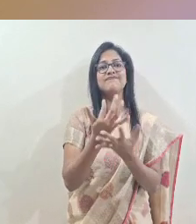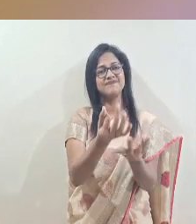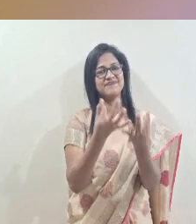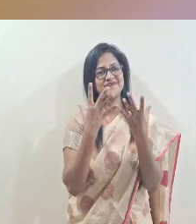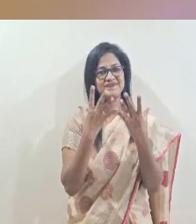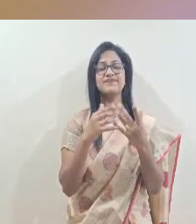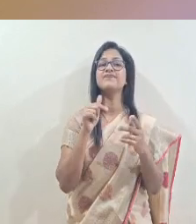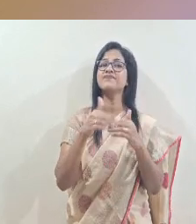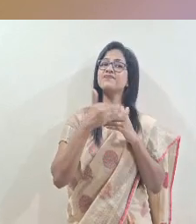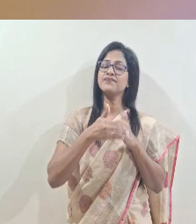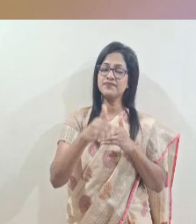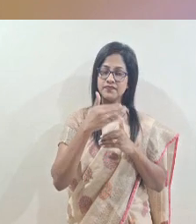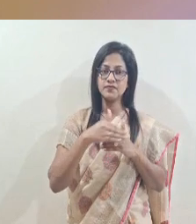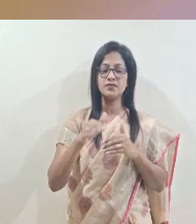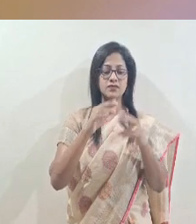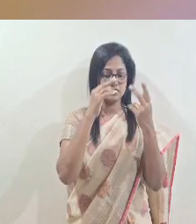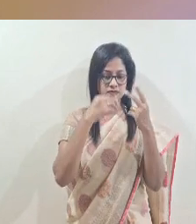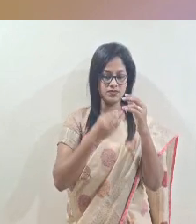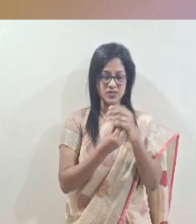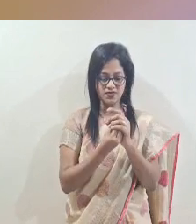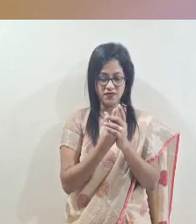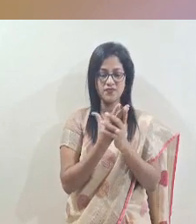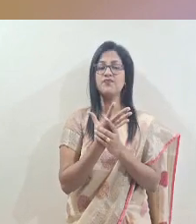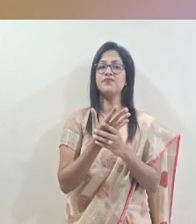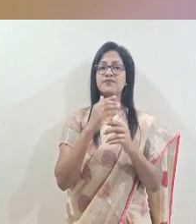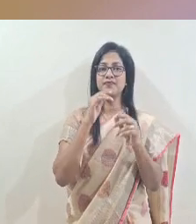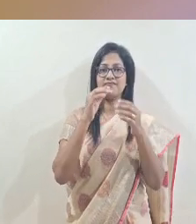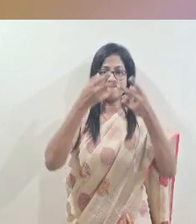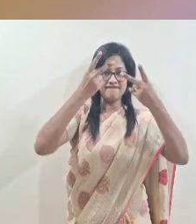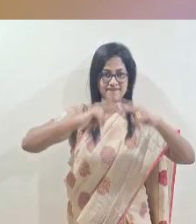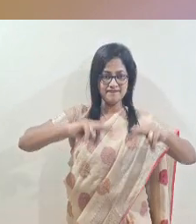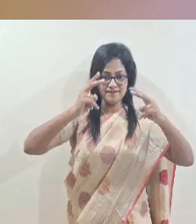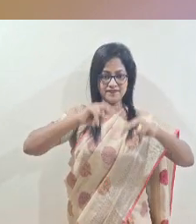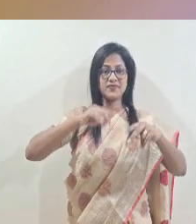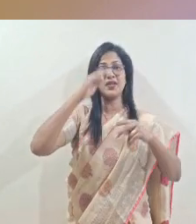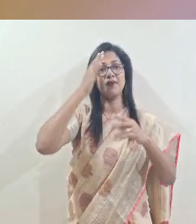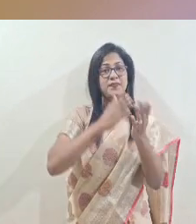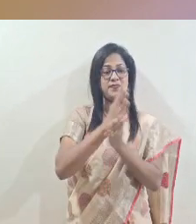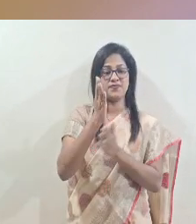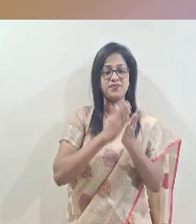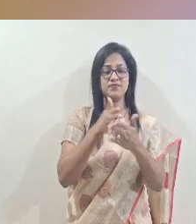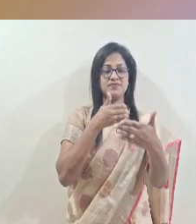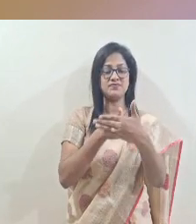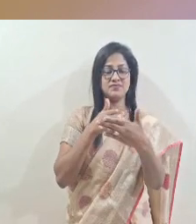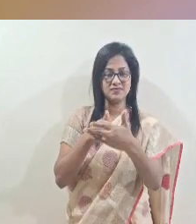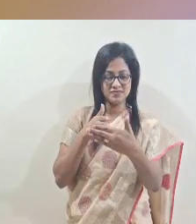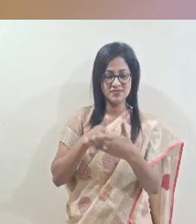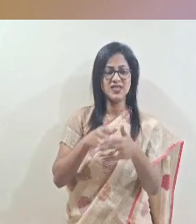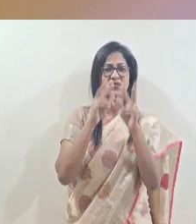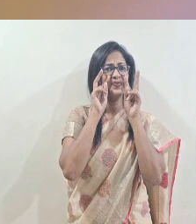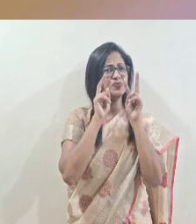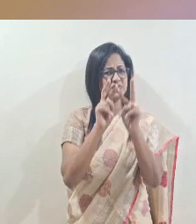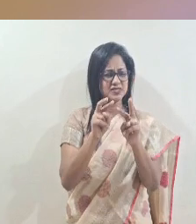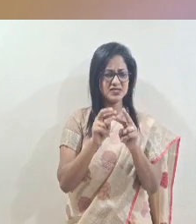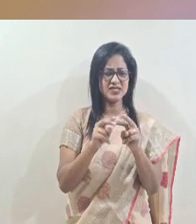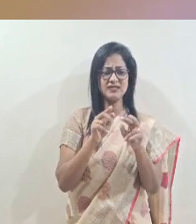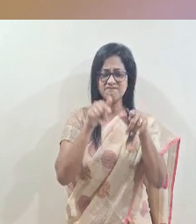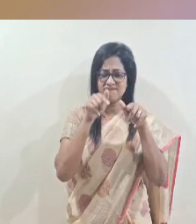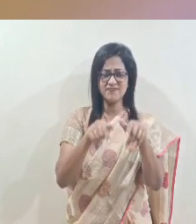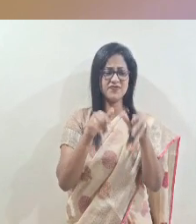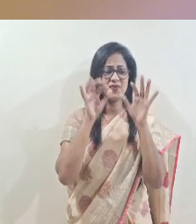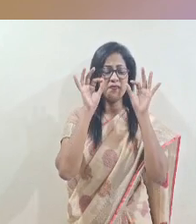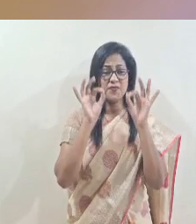So this continuously evolving interpretations have created methodological challenges. And you can see that there is no